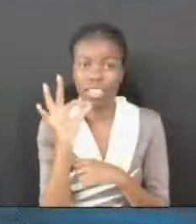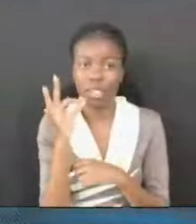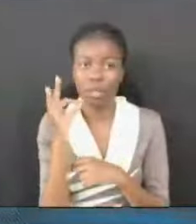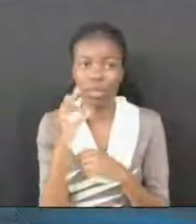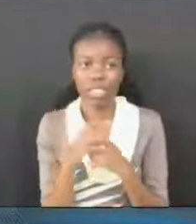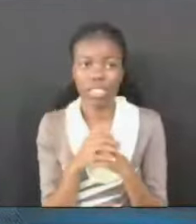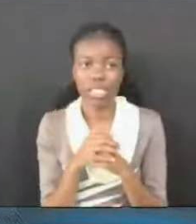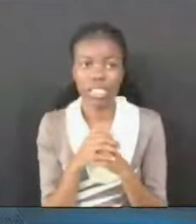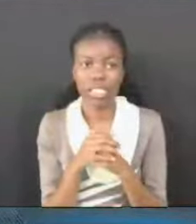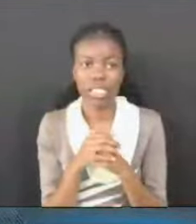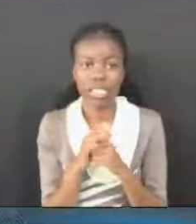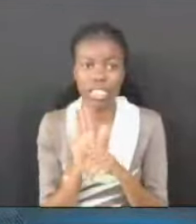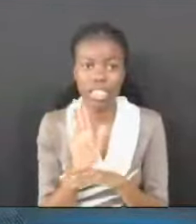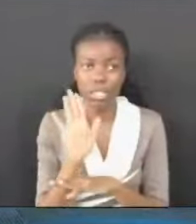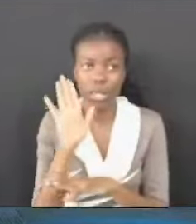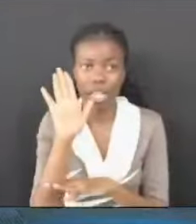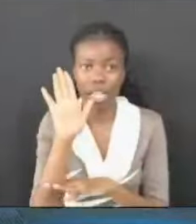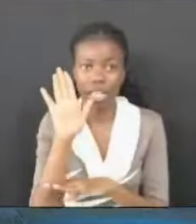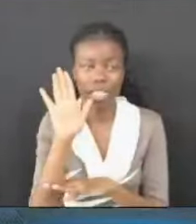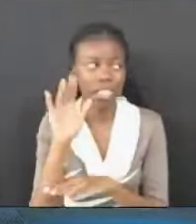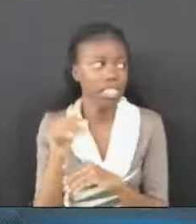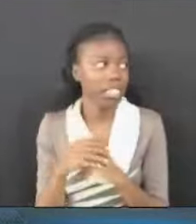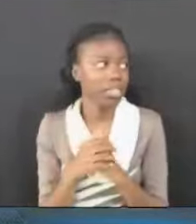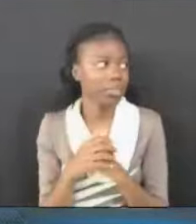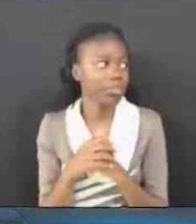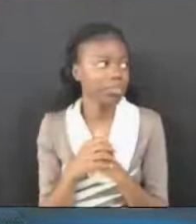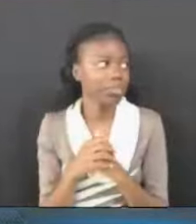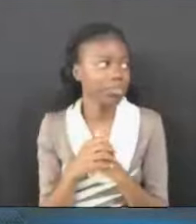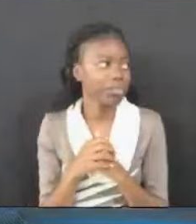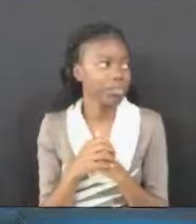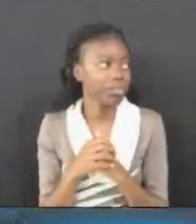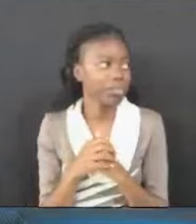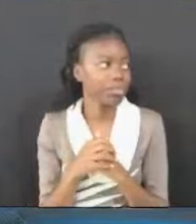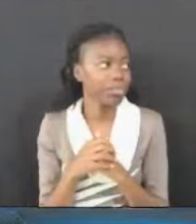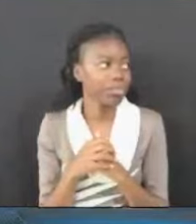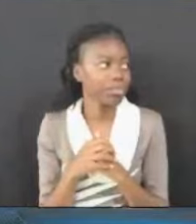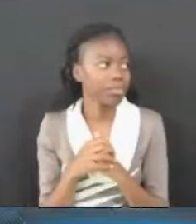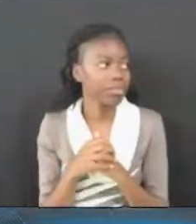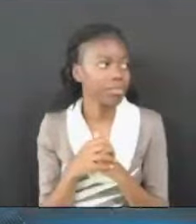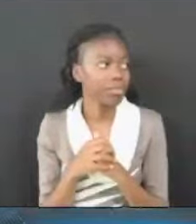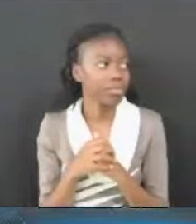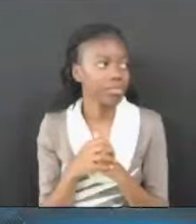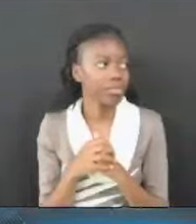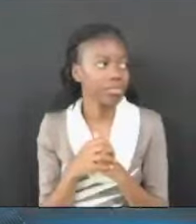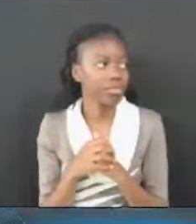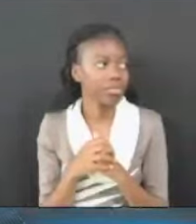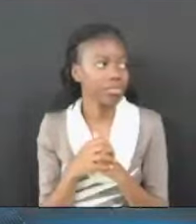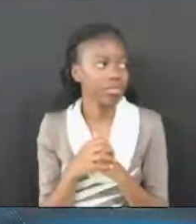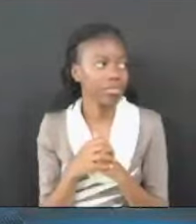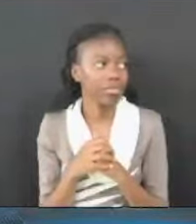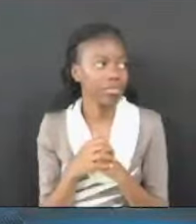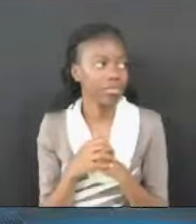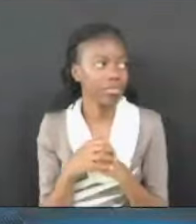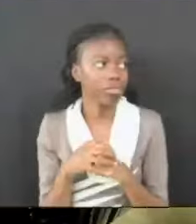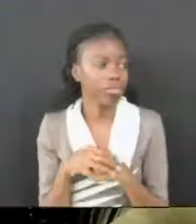Please raise your hands, then we help each other. Yes, come and tell me. Please come.